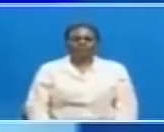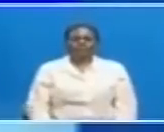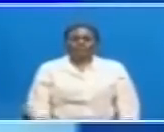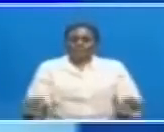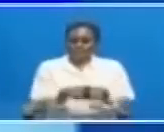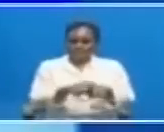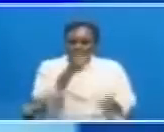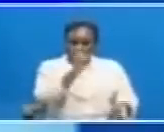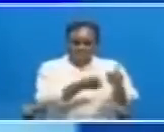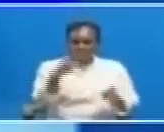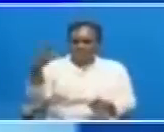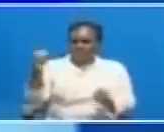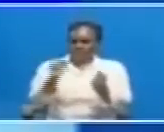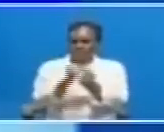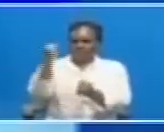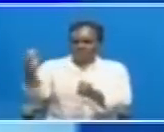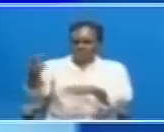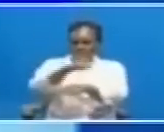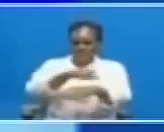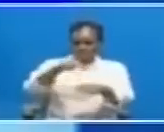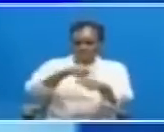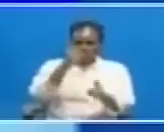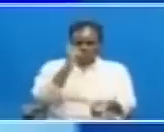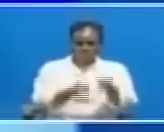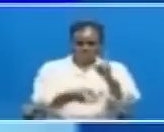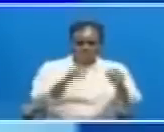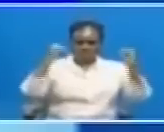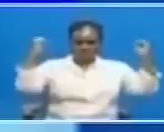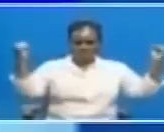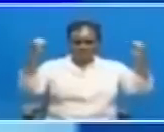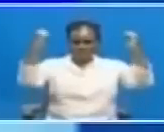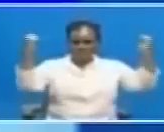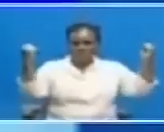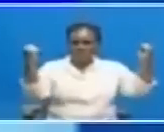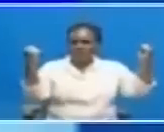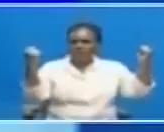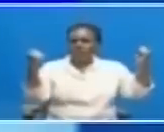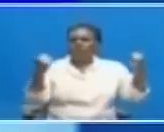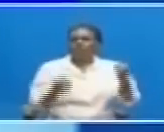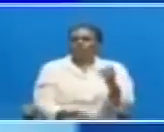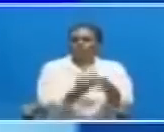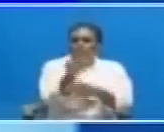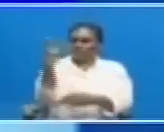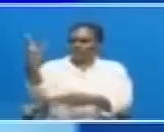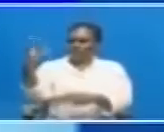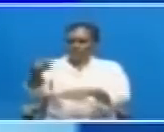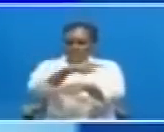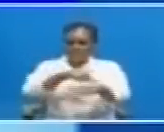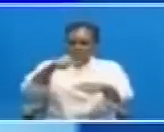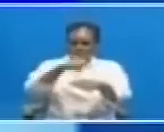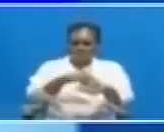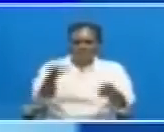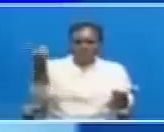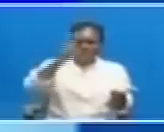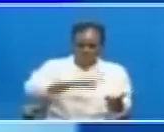Still in athletics, the 2015 edition of the National Athletics Championships was a sprinter's paradise as it produced four national records. The